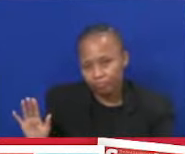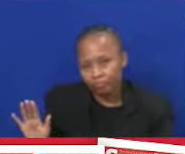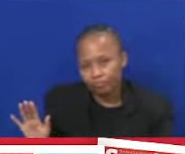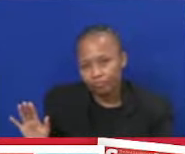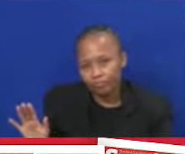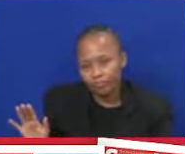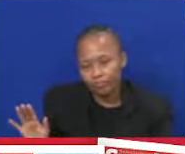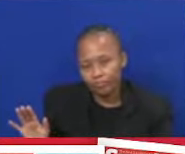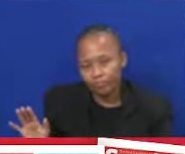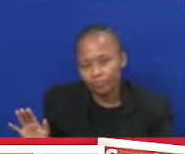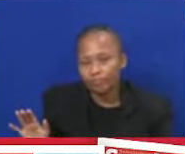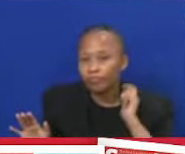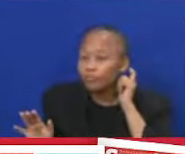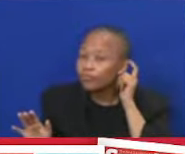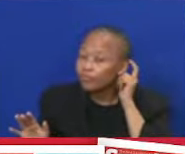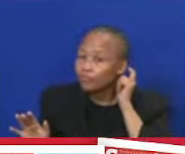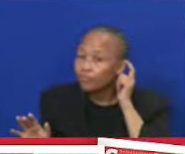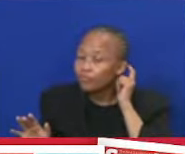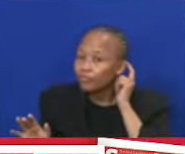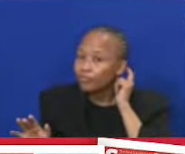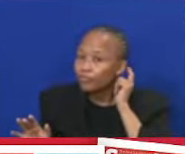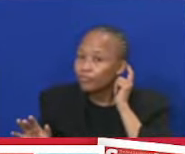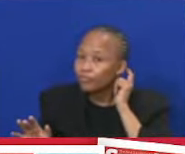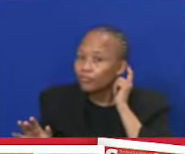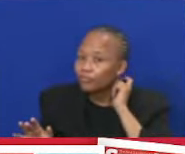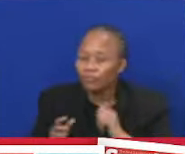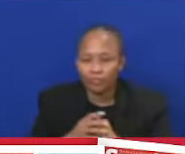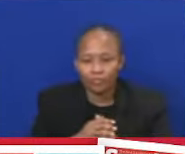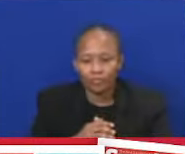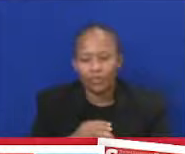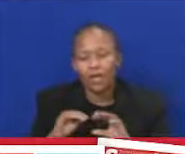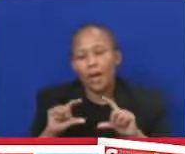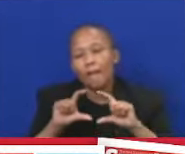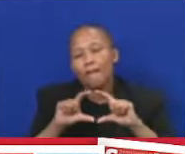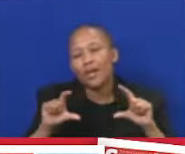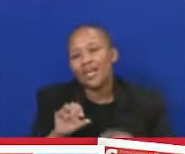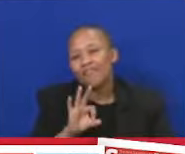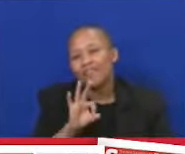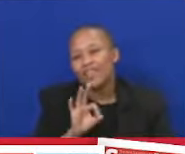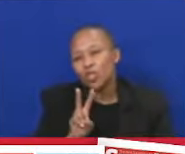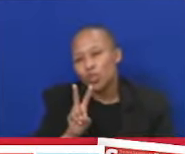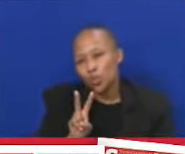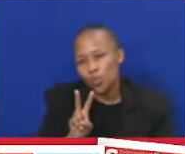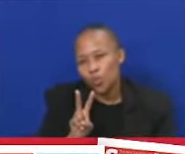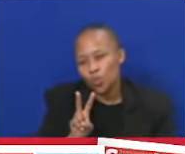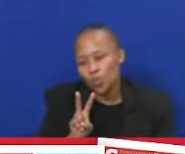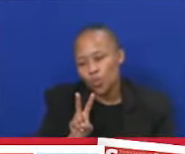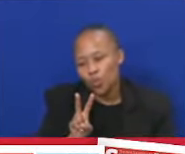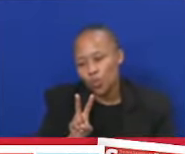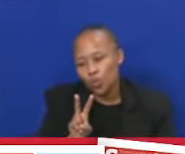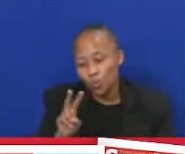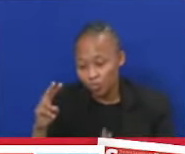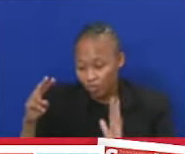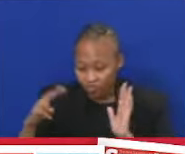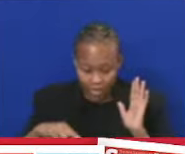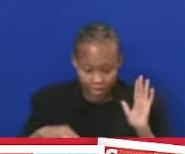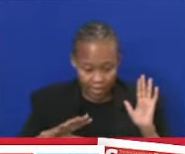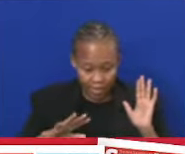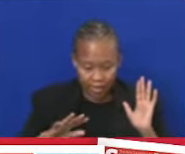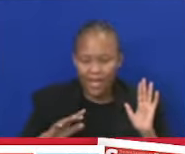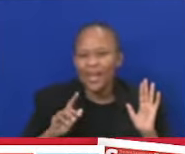from what you say here, that is in paragraph 32, and what you say later, it seems to me